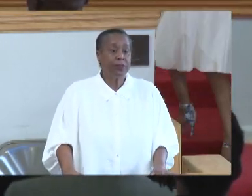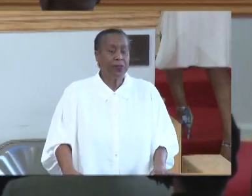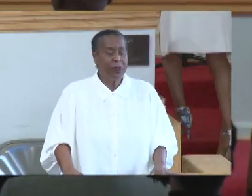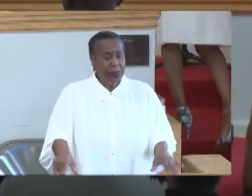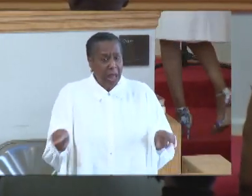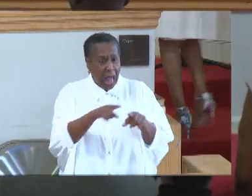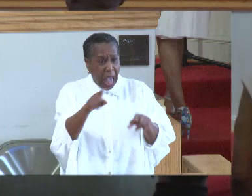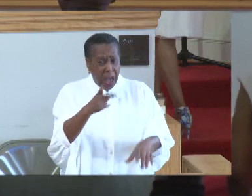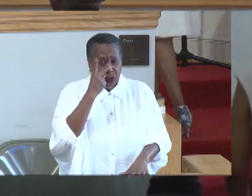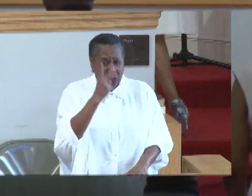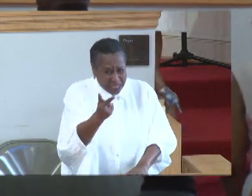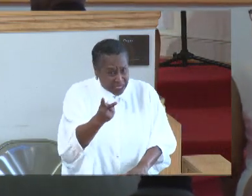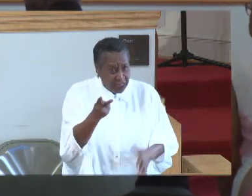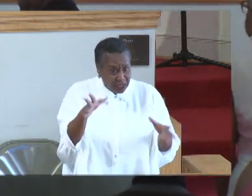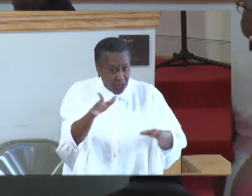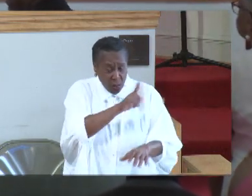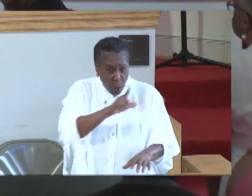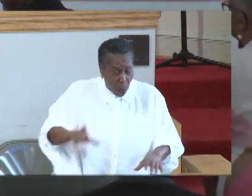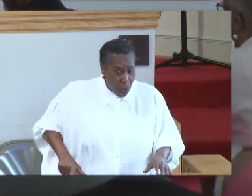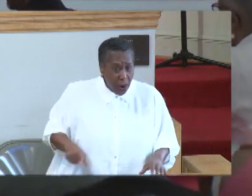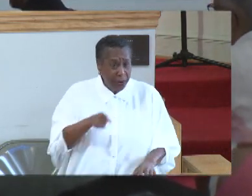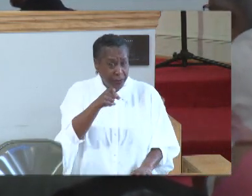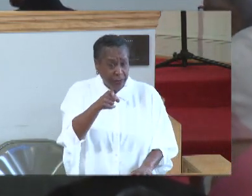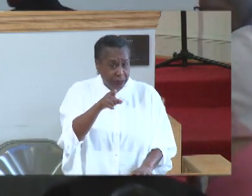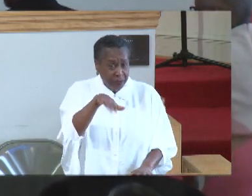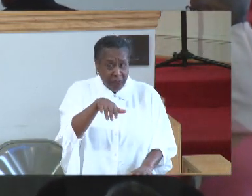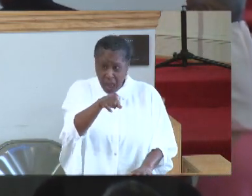Have you seen the Lord?